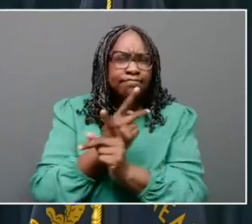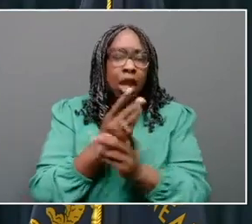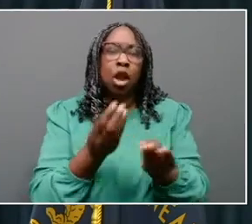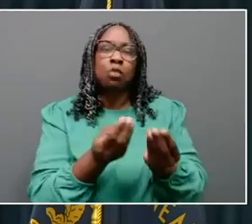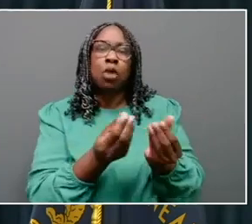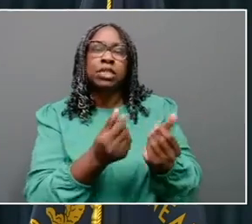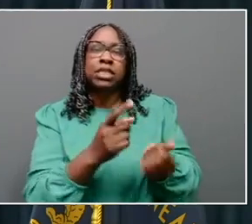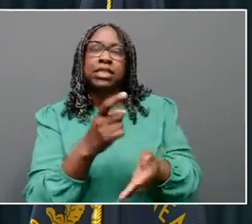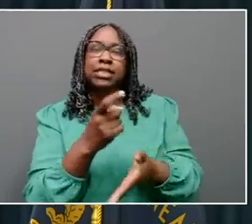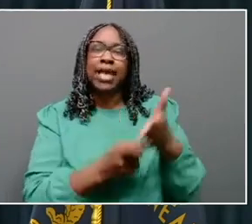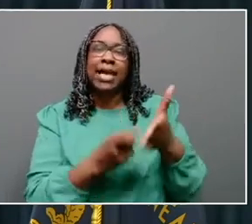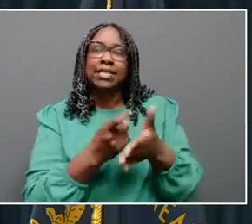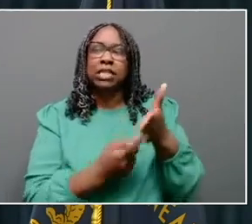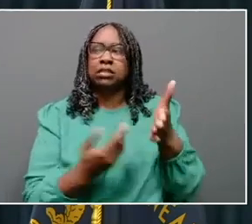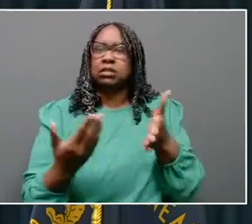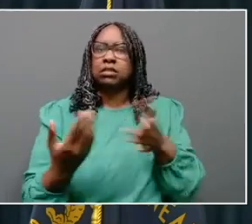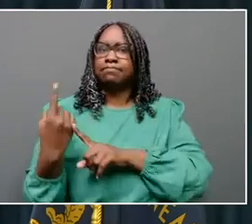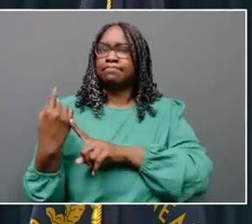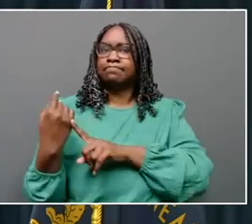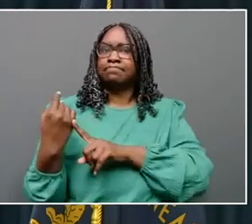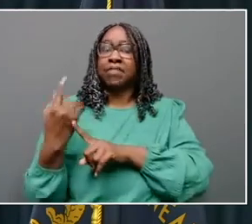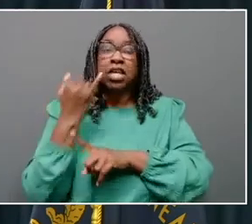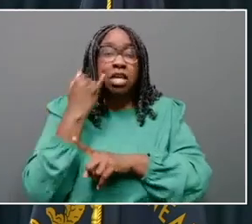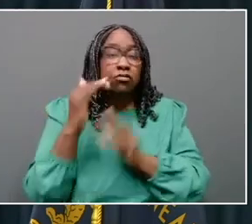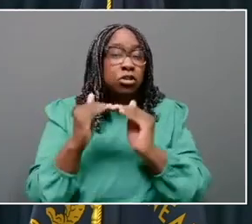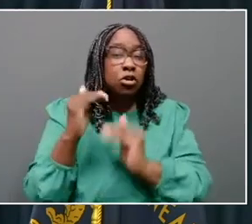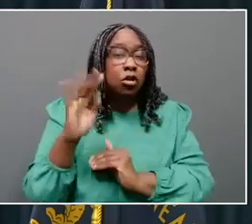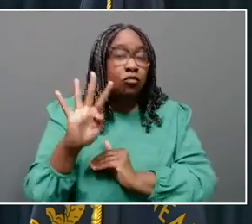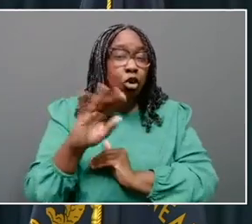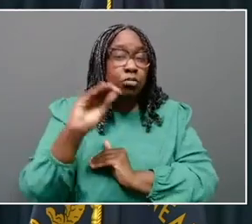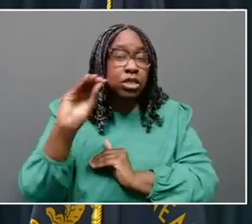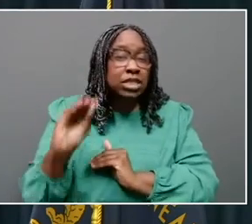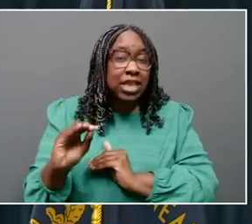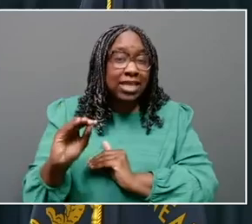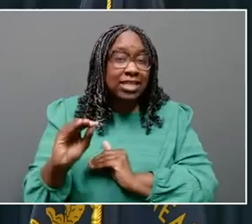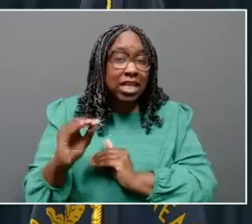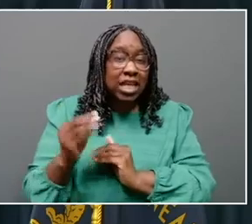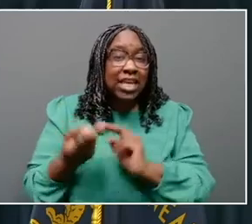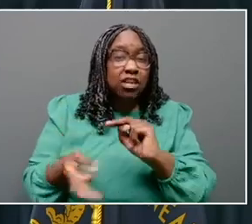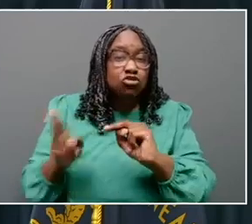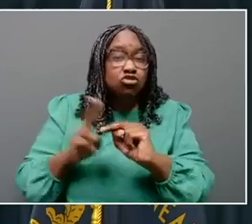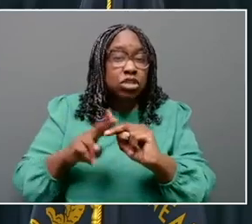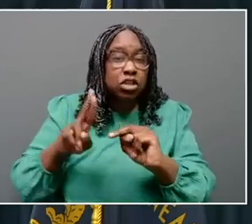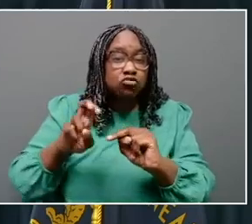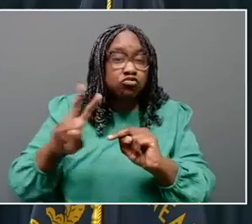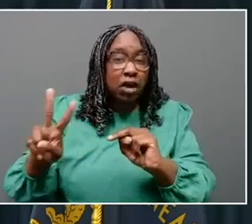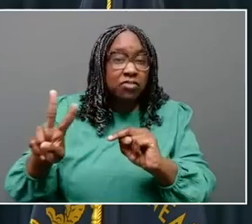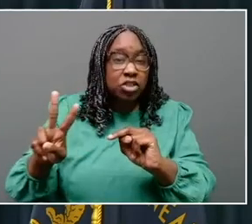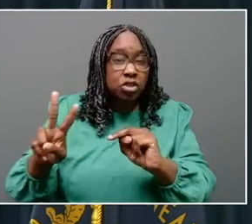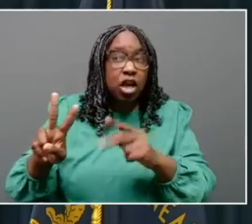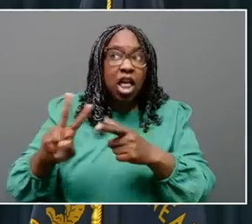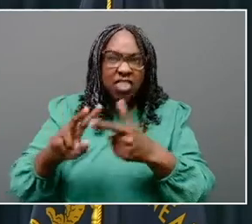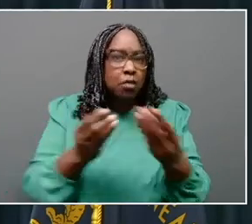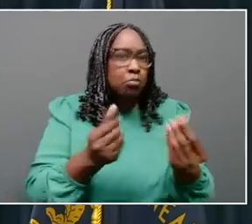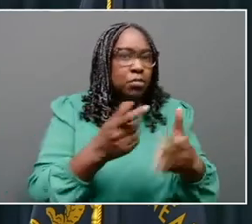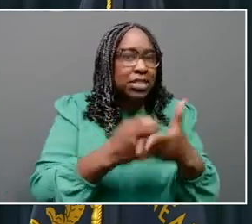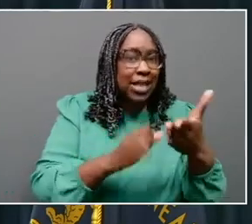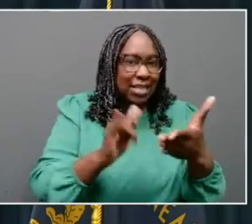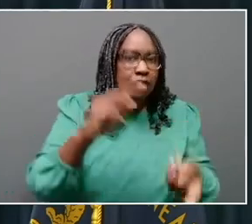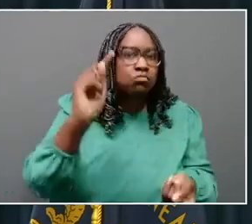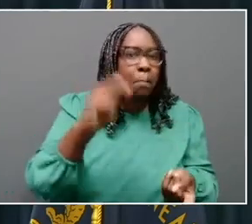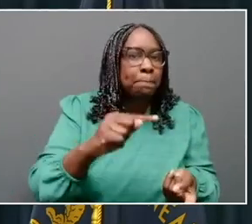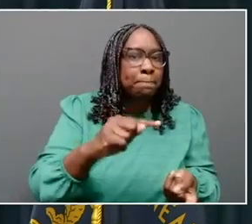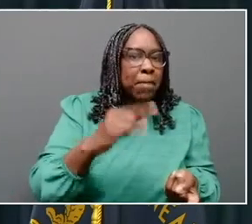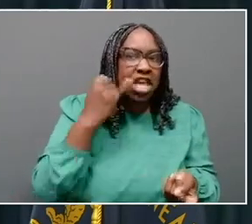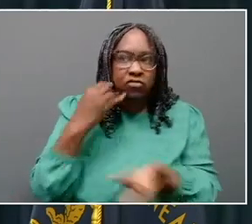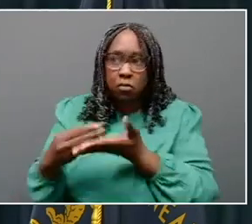year. If there's more than a 4% increase in that revenue from one year to the next, we get to reduce the property tax rate. This is going to put